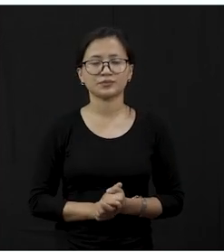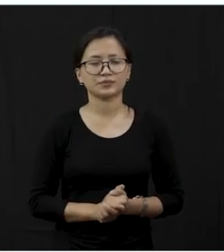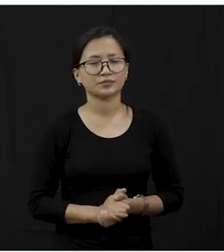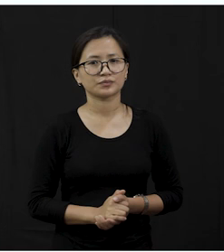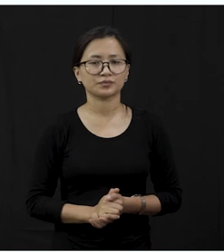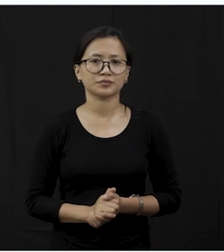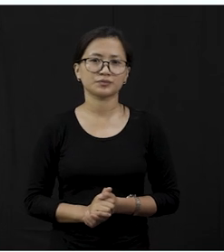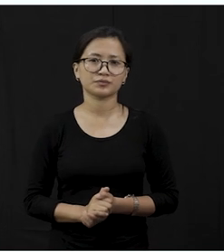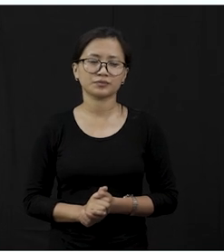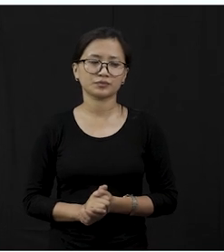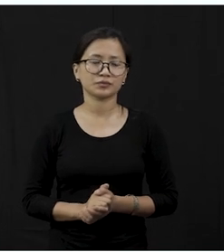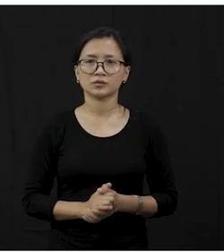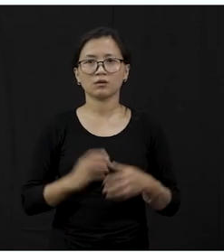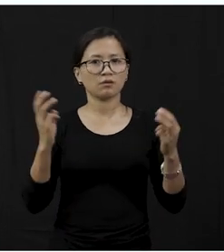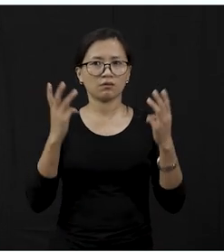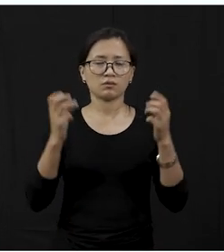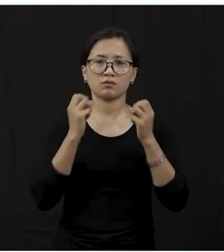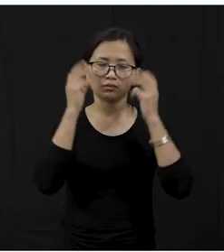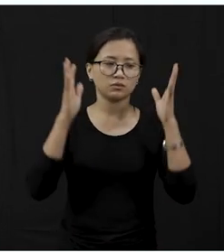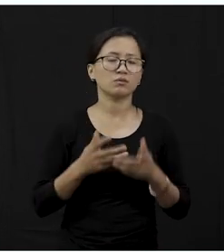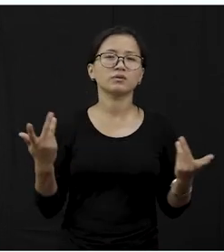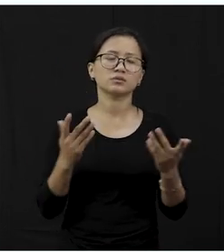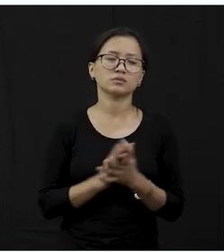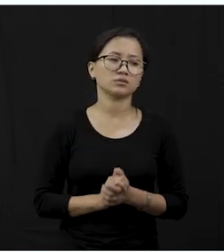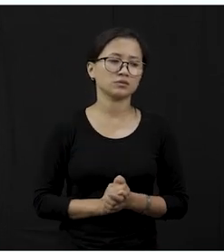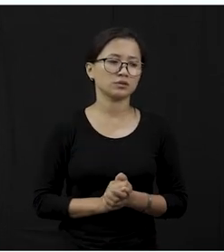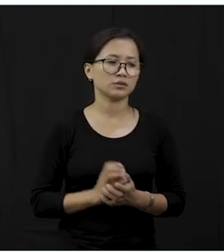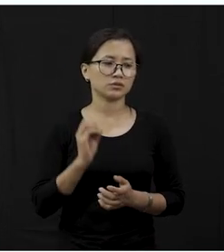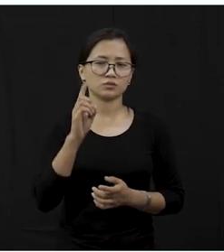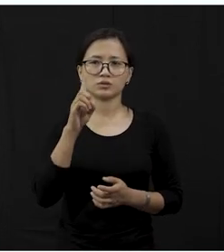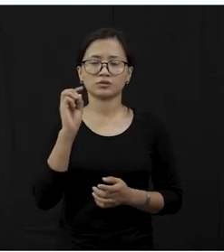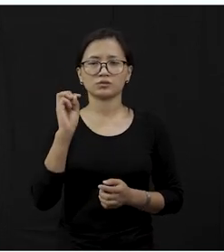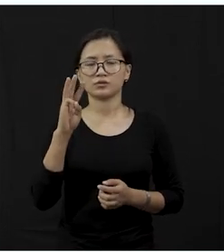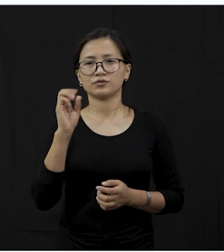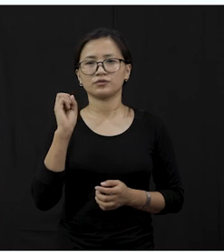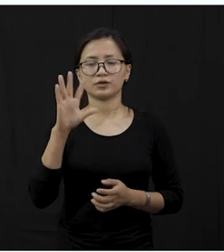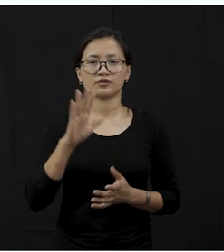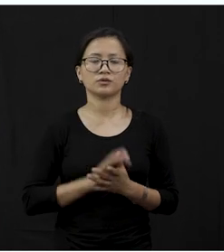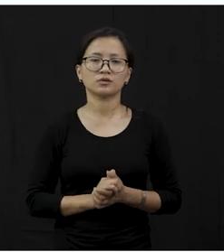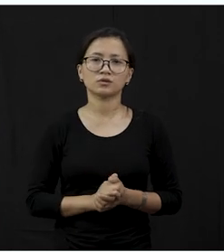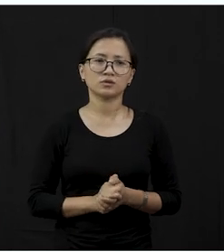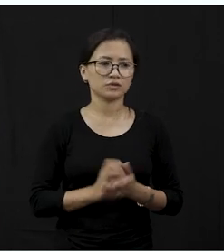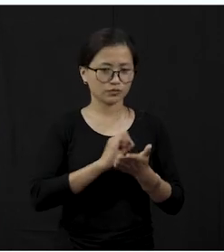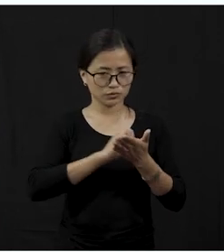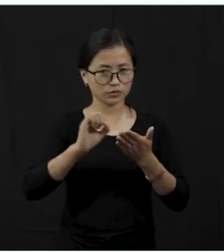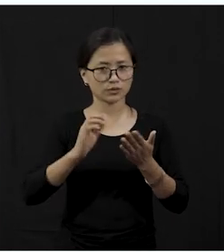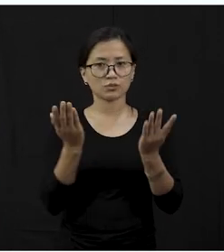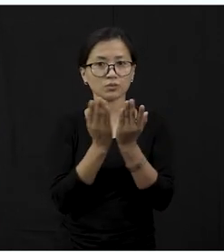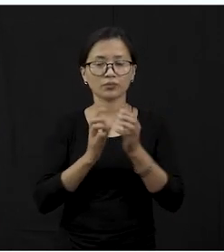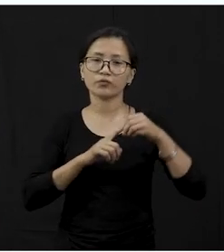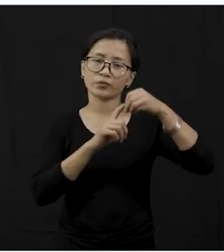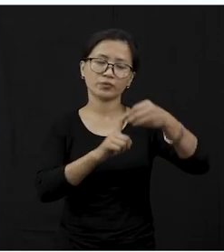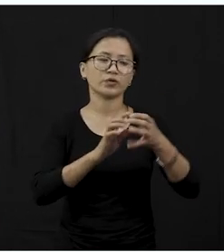1, 0, 3, and 5. So here, you might be wondering, why didn't I write this 0, 1, 3, 5, okay? Because see, if you read the question, you are